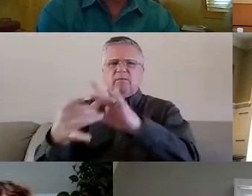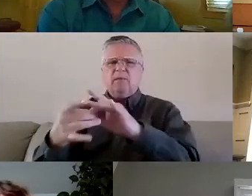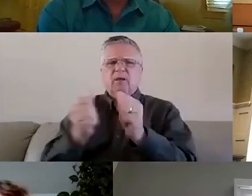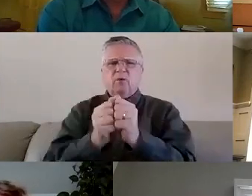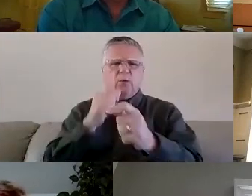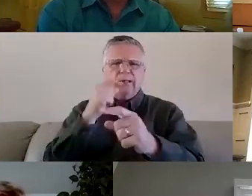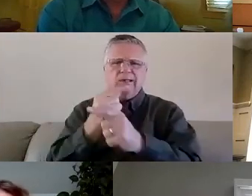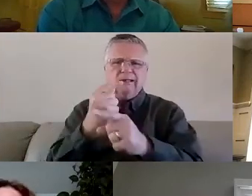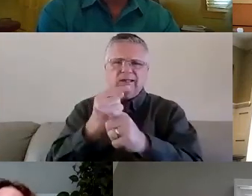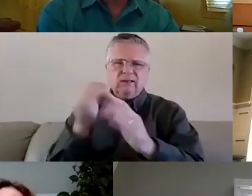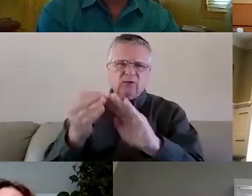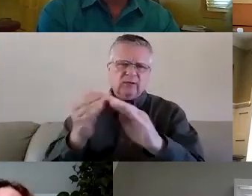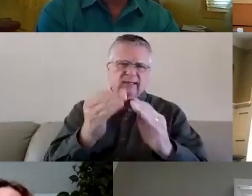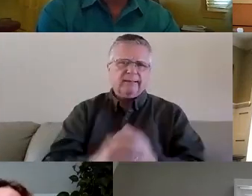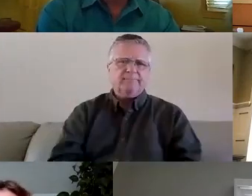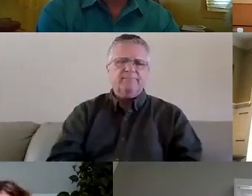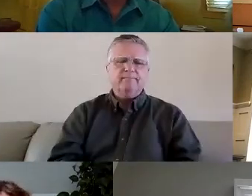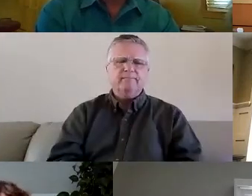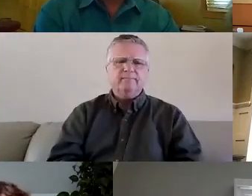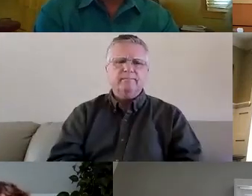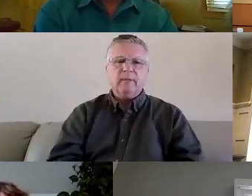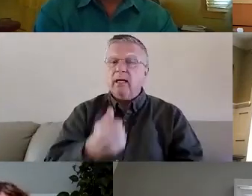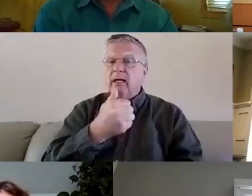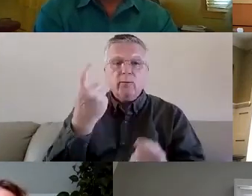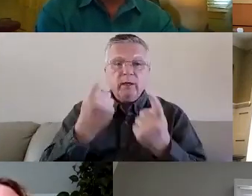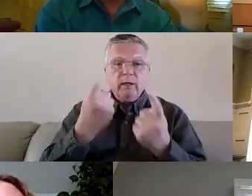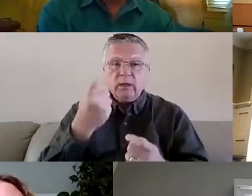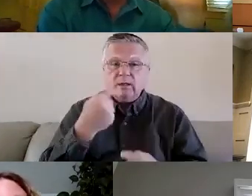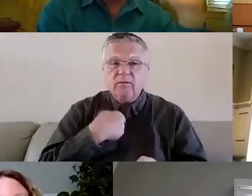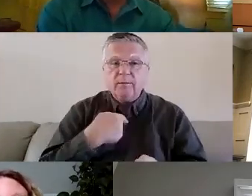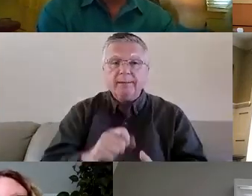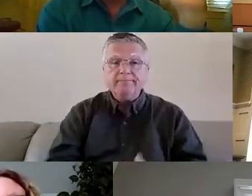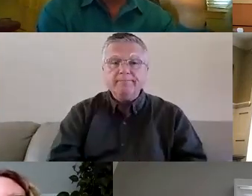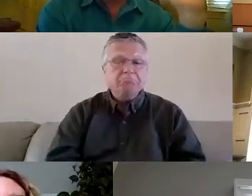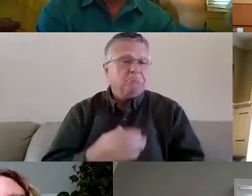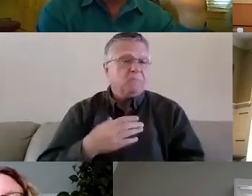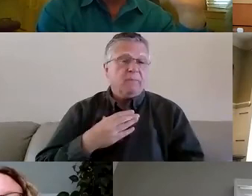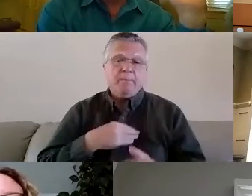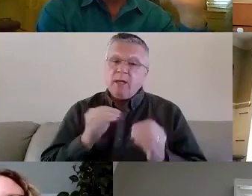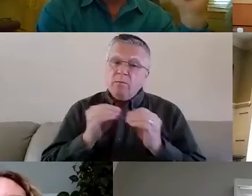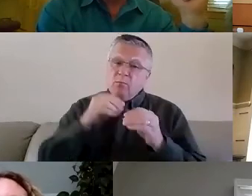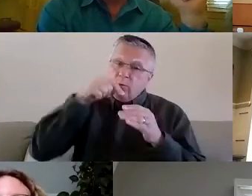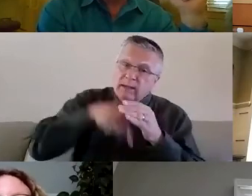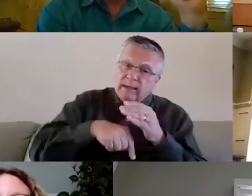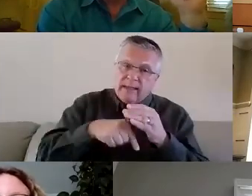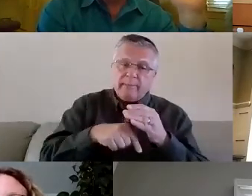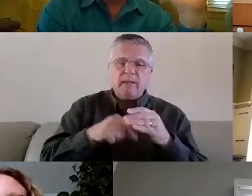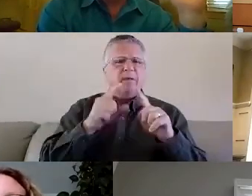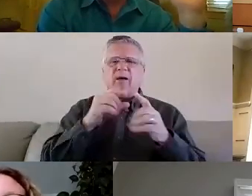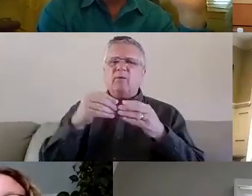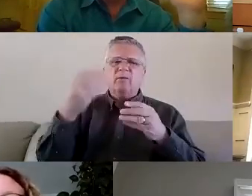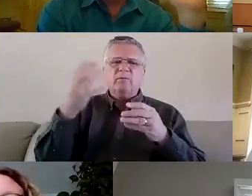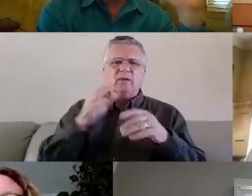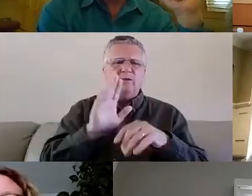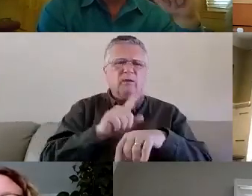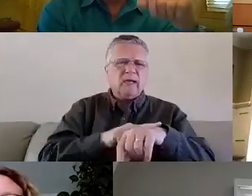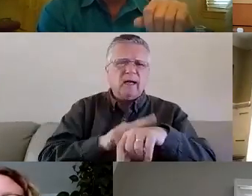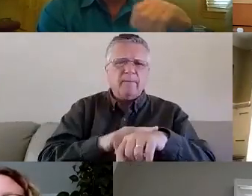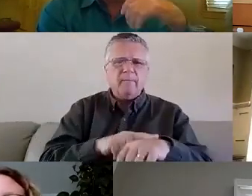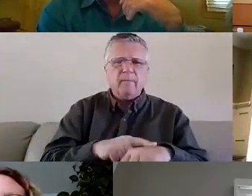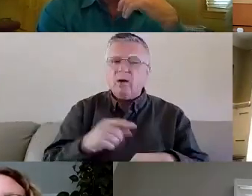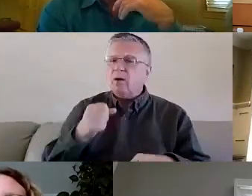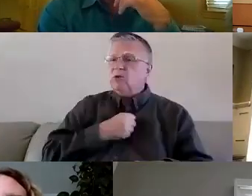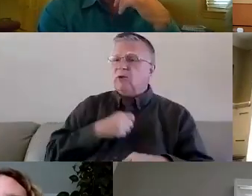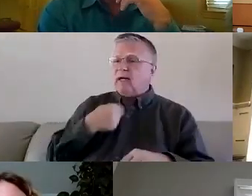have any questions for me? I'm happy to go more in depth, but I don't want to take too much of your time. Sorry, I still have the floor, but I see and the chair